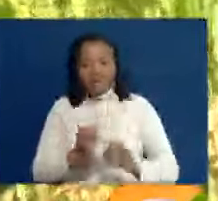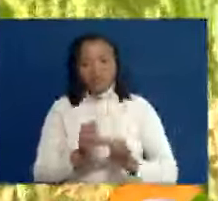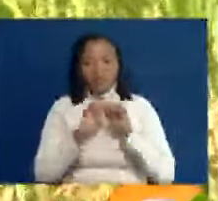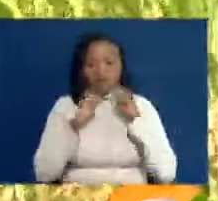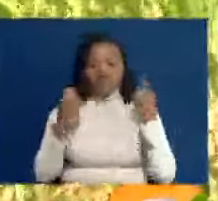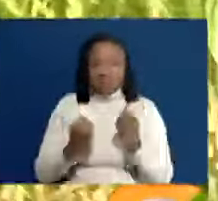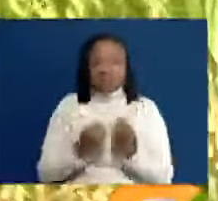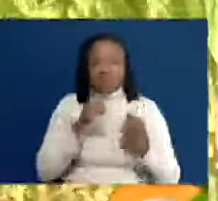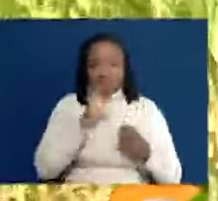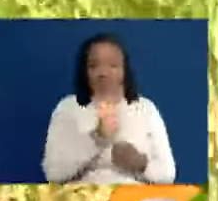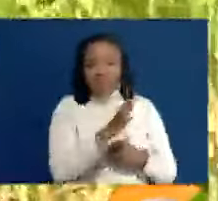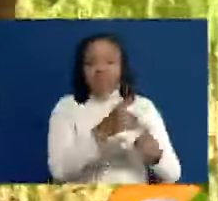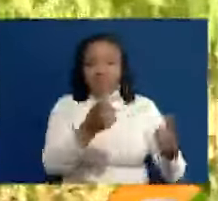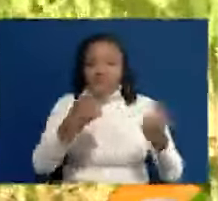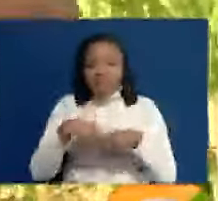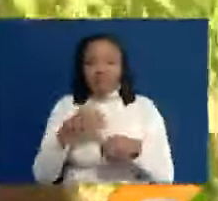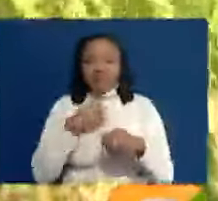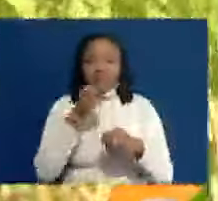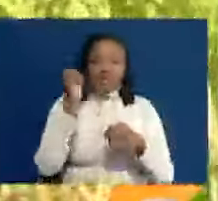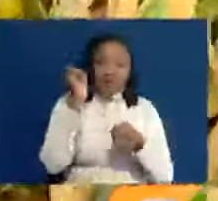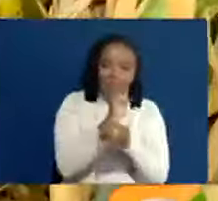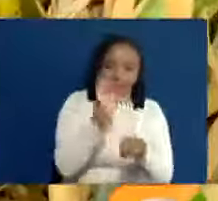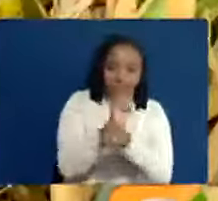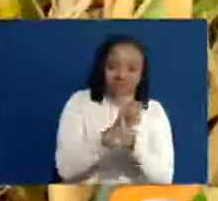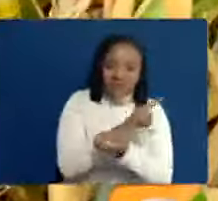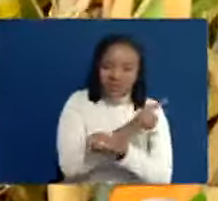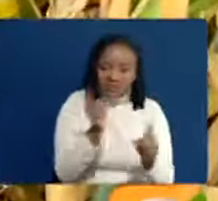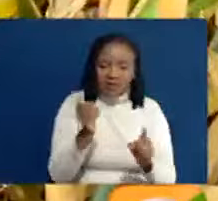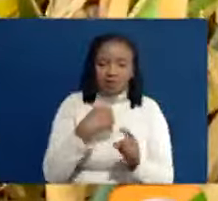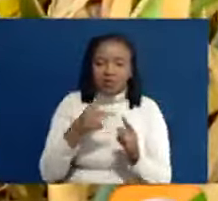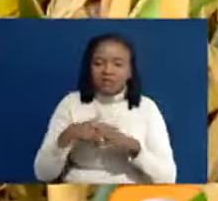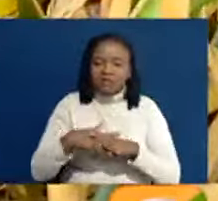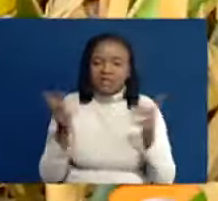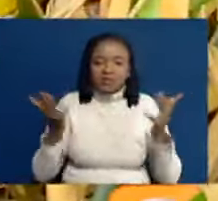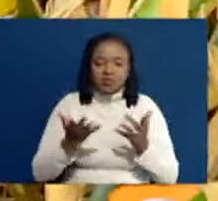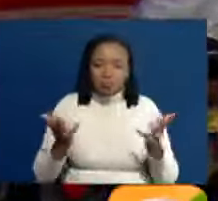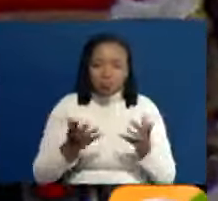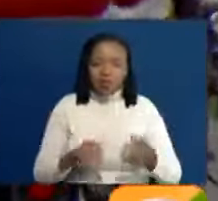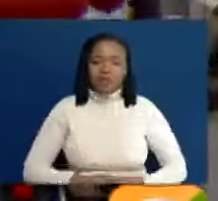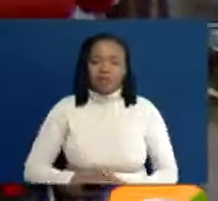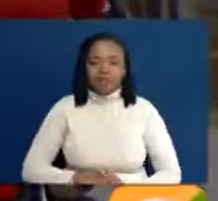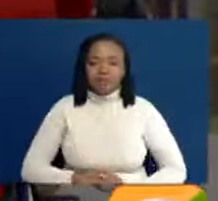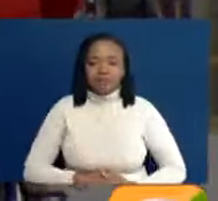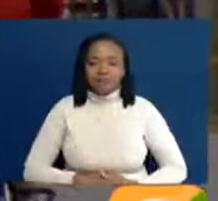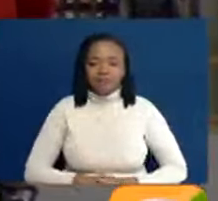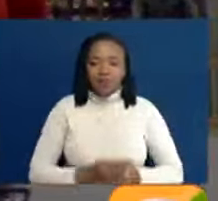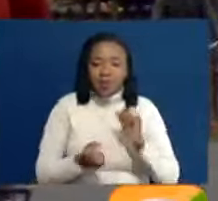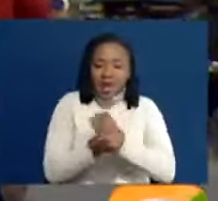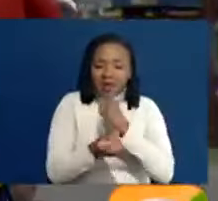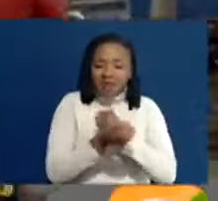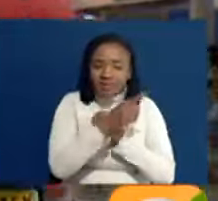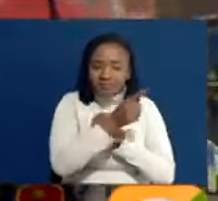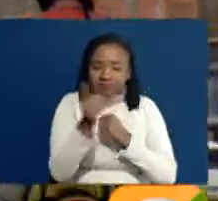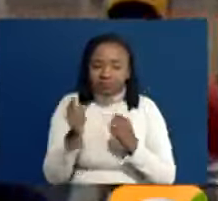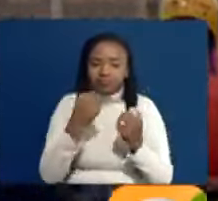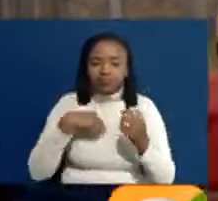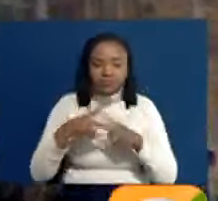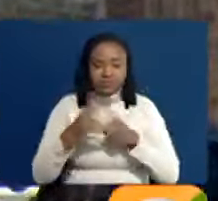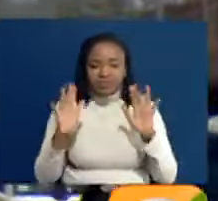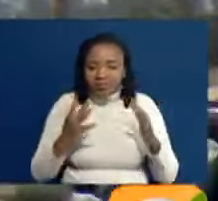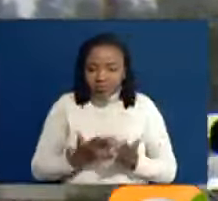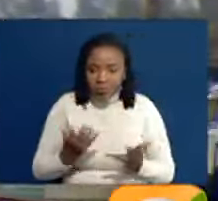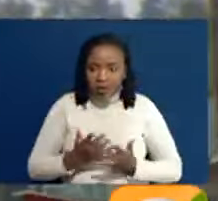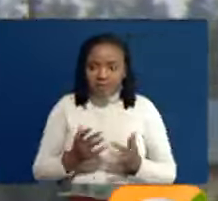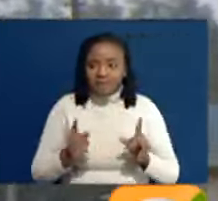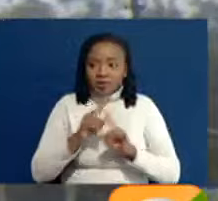wajue tunaanzia wapi na tutamalizia wapi. But the optimism is not just among farmers, but also the business community